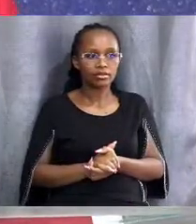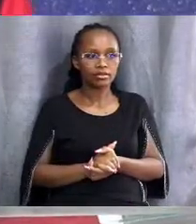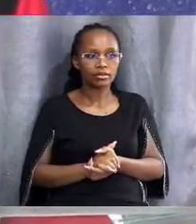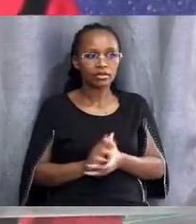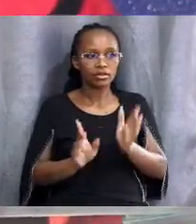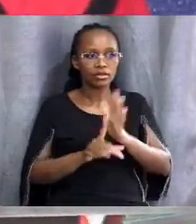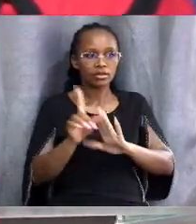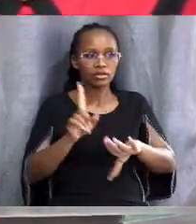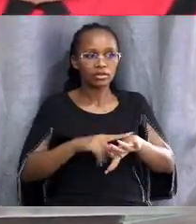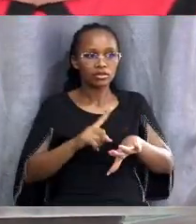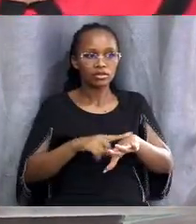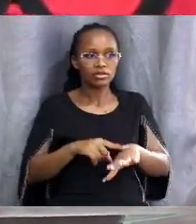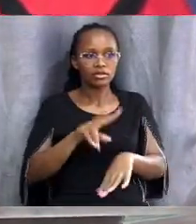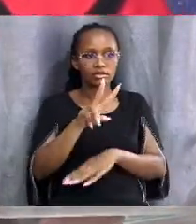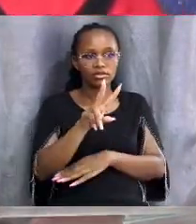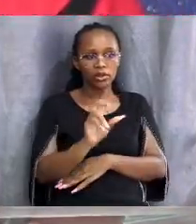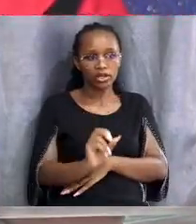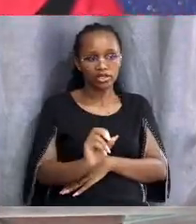Oginyagia mweri